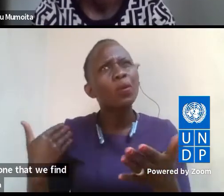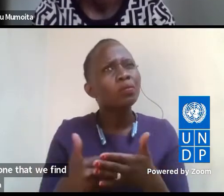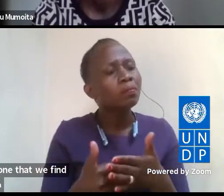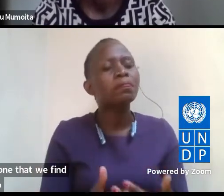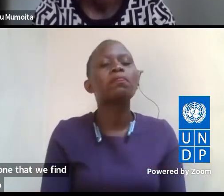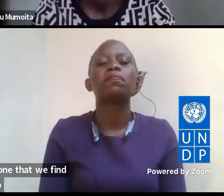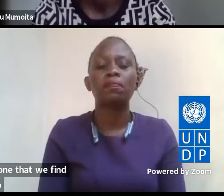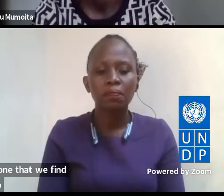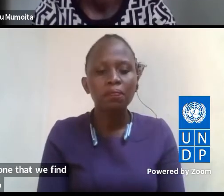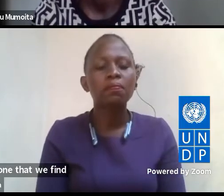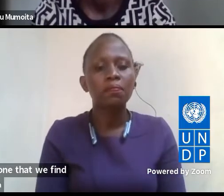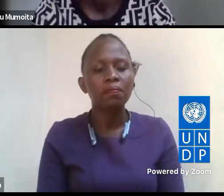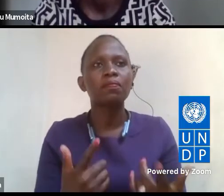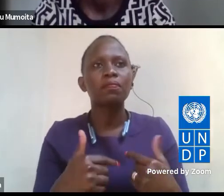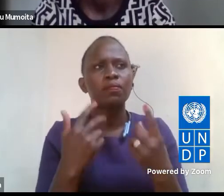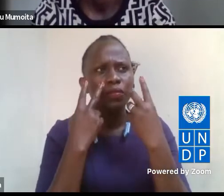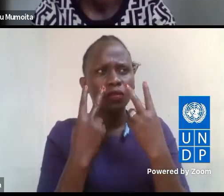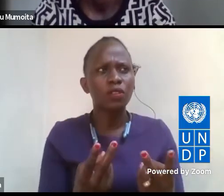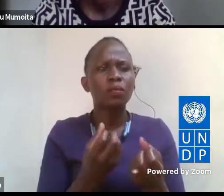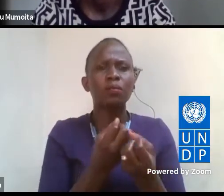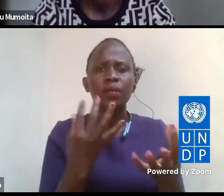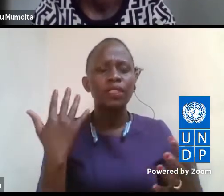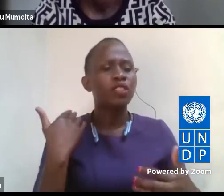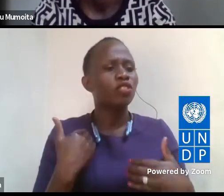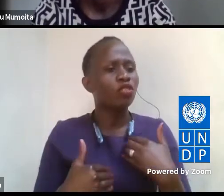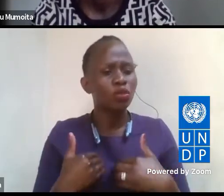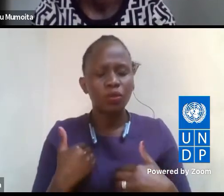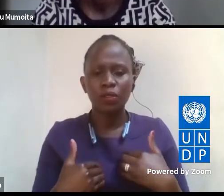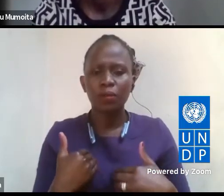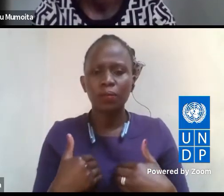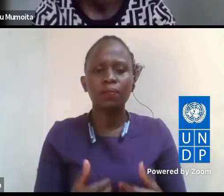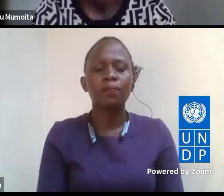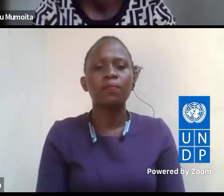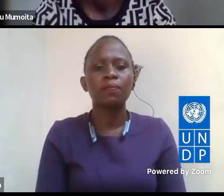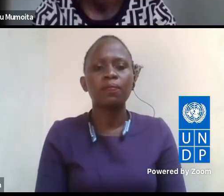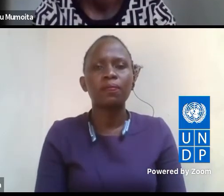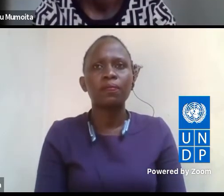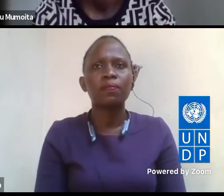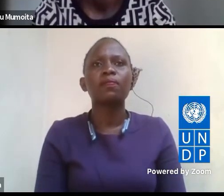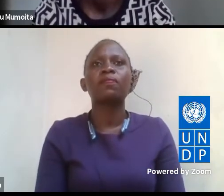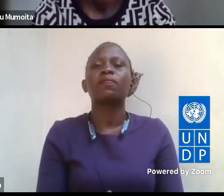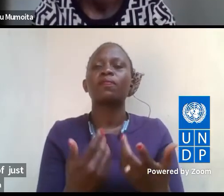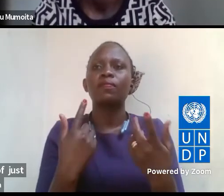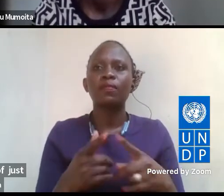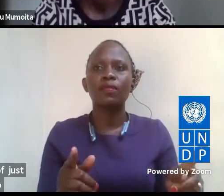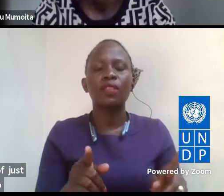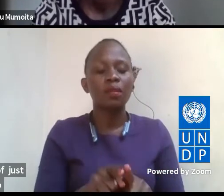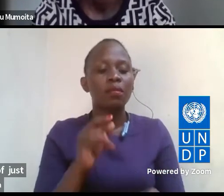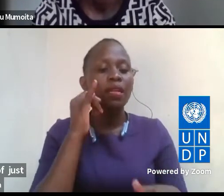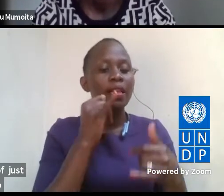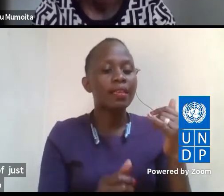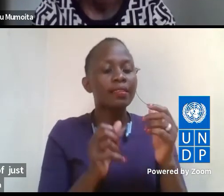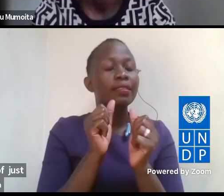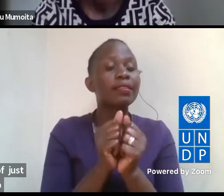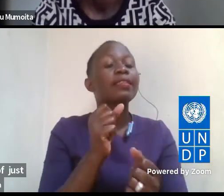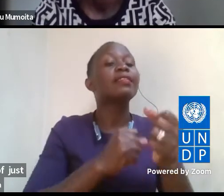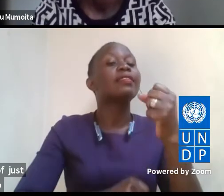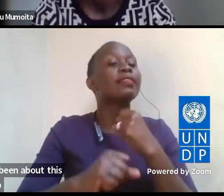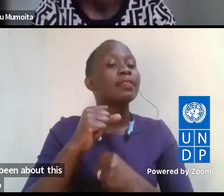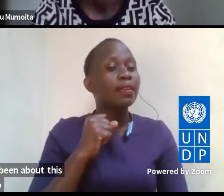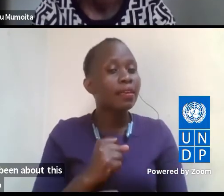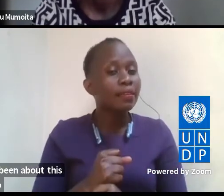in. But you need to also realize that the last 10 years have just been about this thing that people do